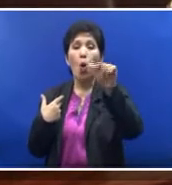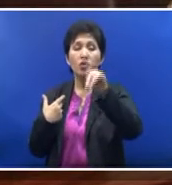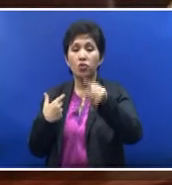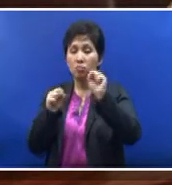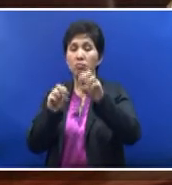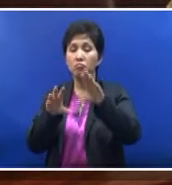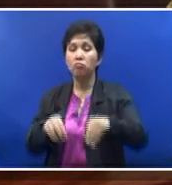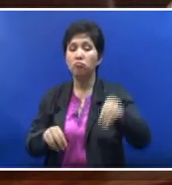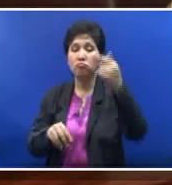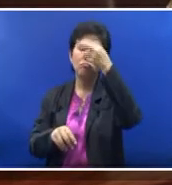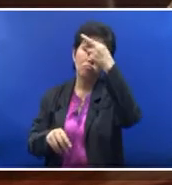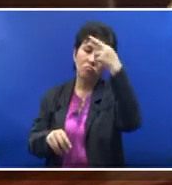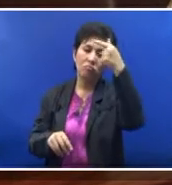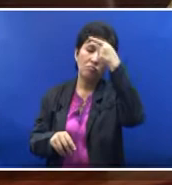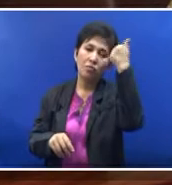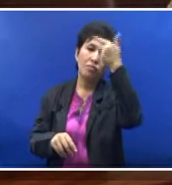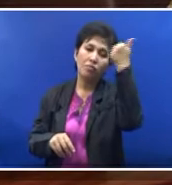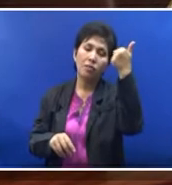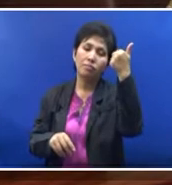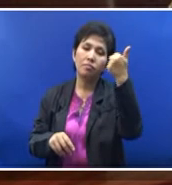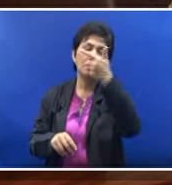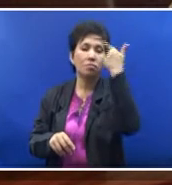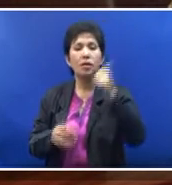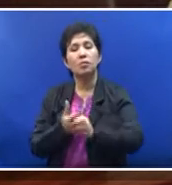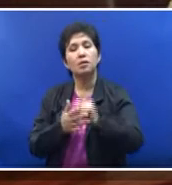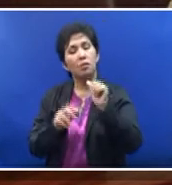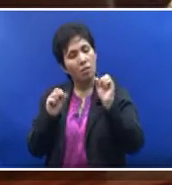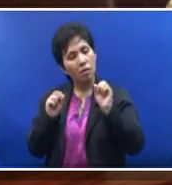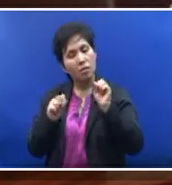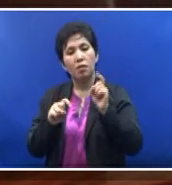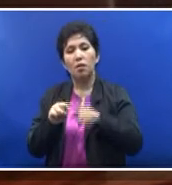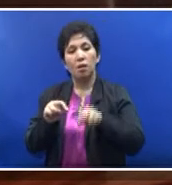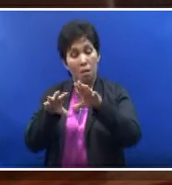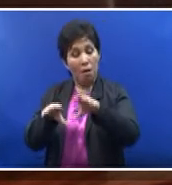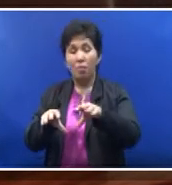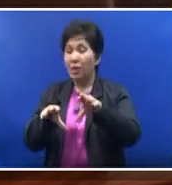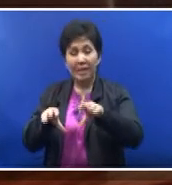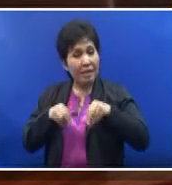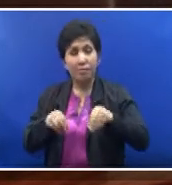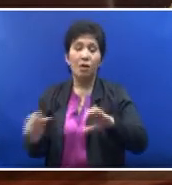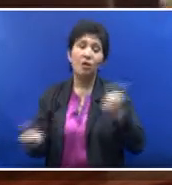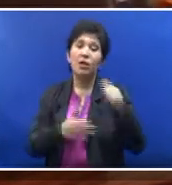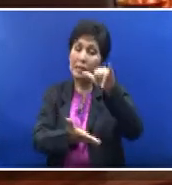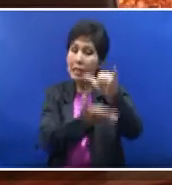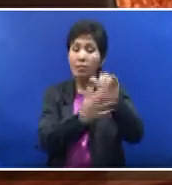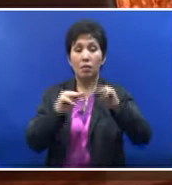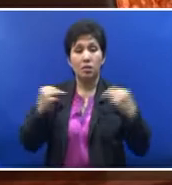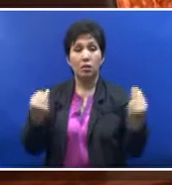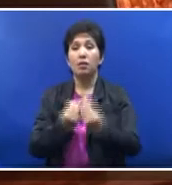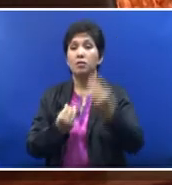taboo, then they cannot do. It is not accepted. It is not approved by that society.